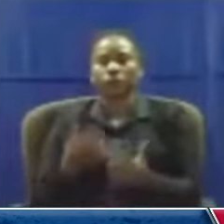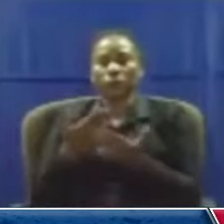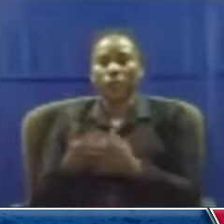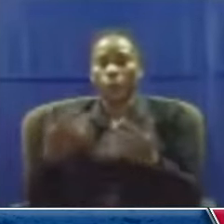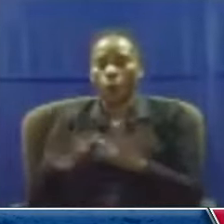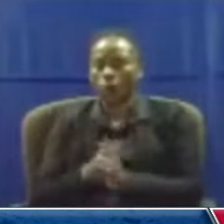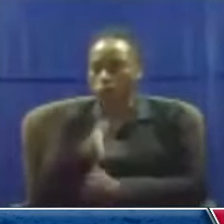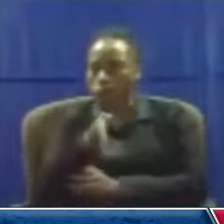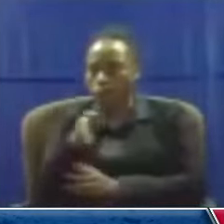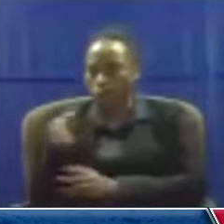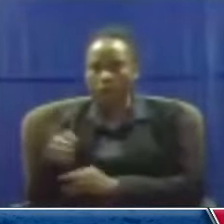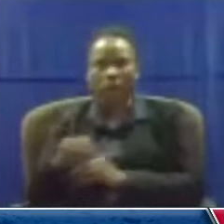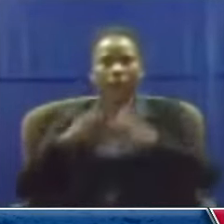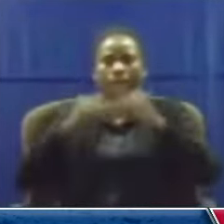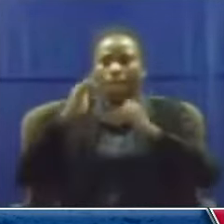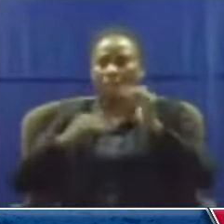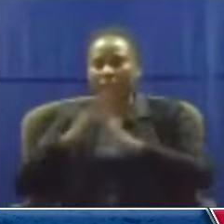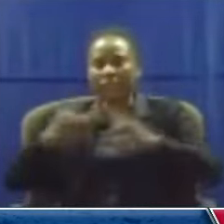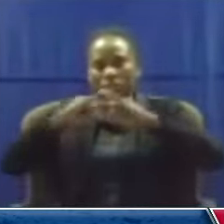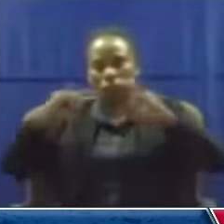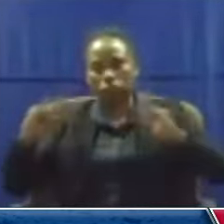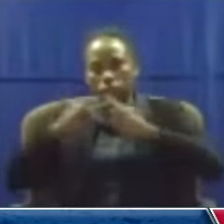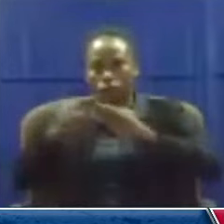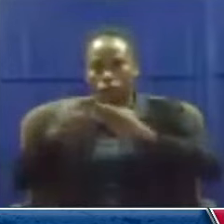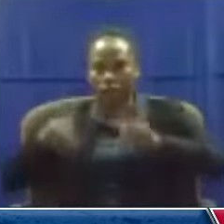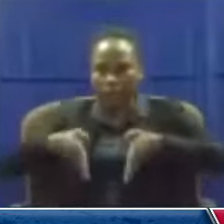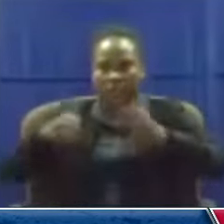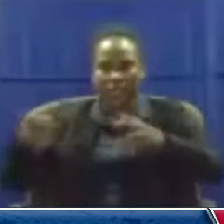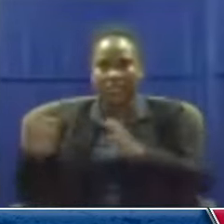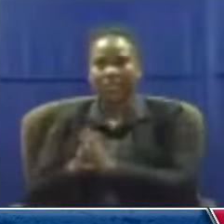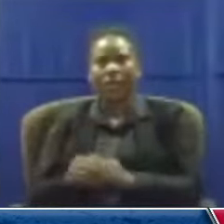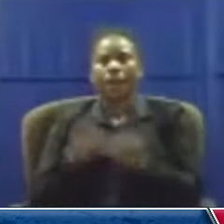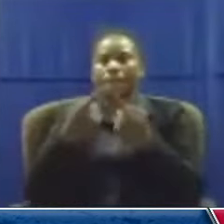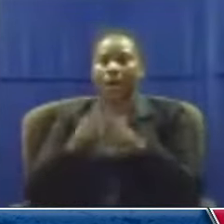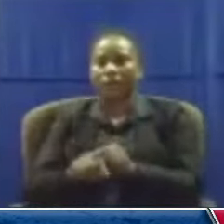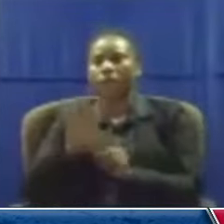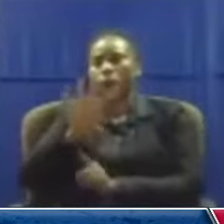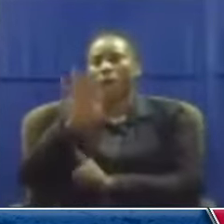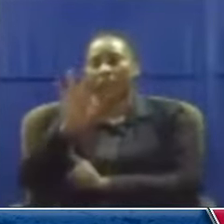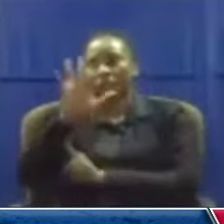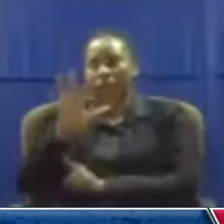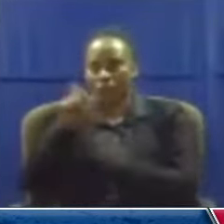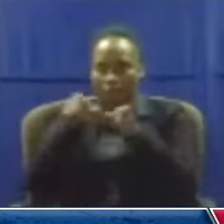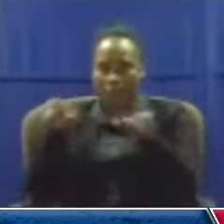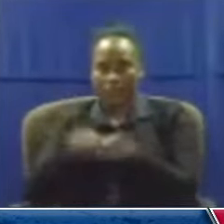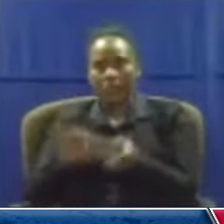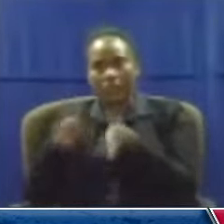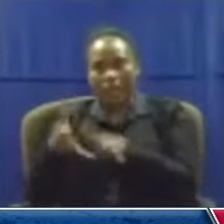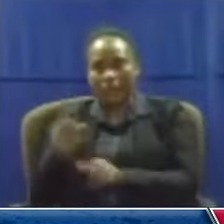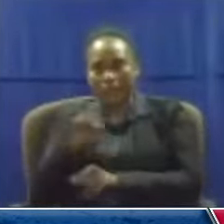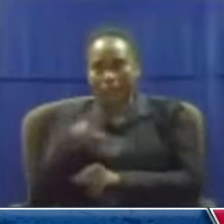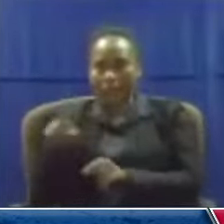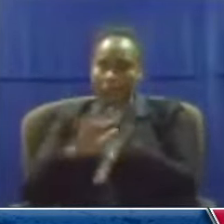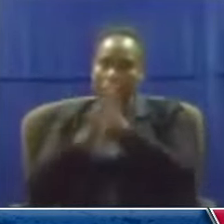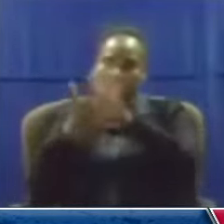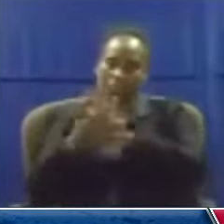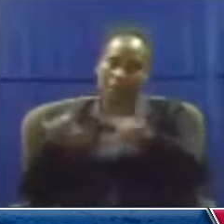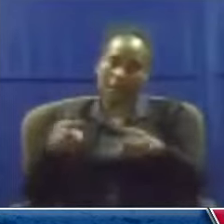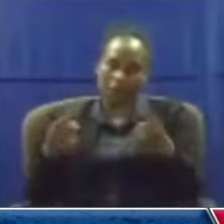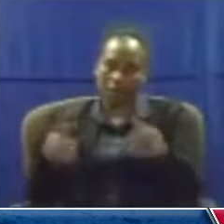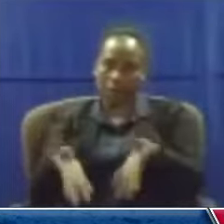streets and bridges, but we cannot bring back the 435 South Africans who've perished in this disaster.